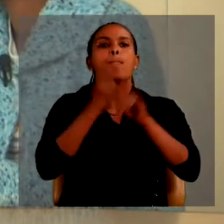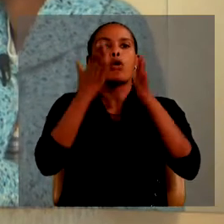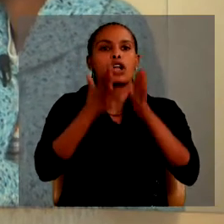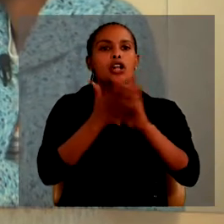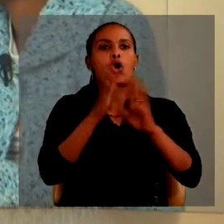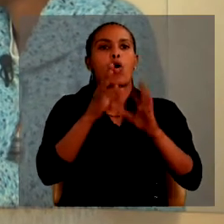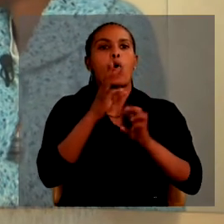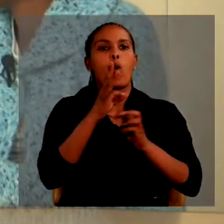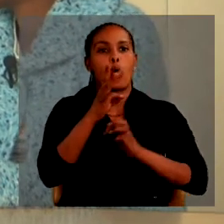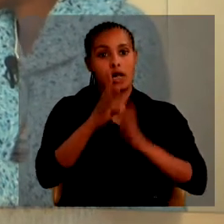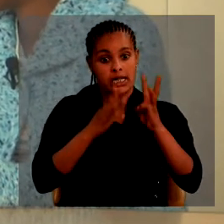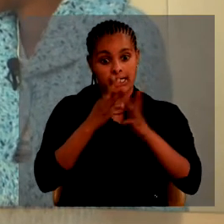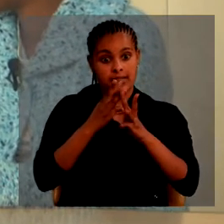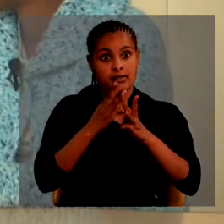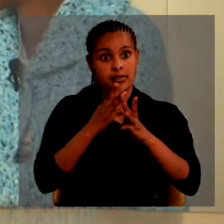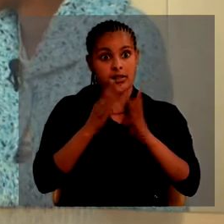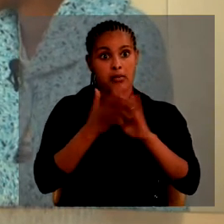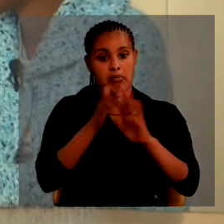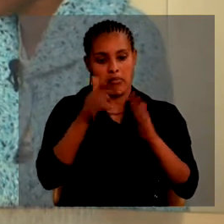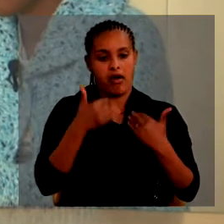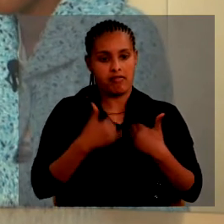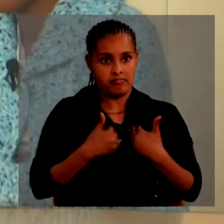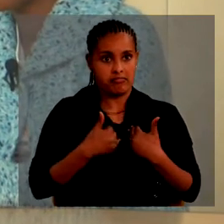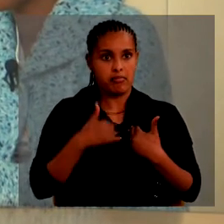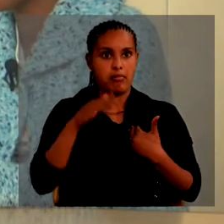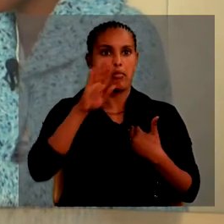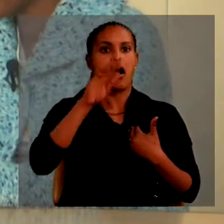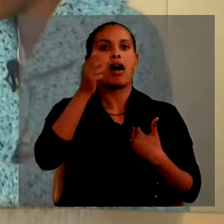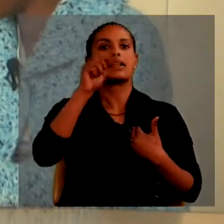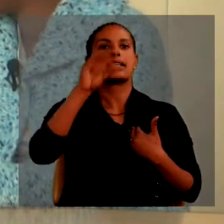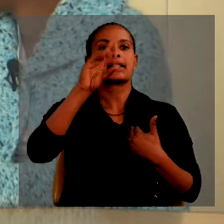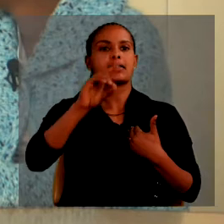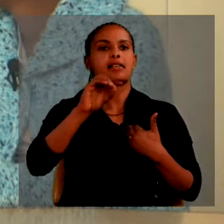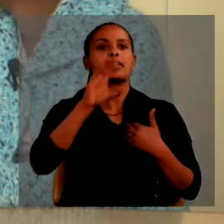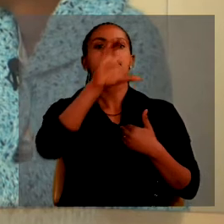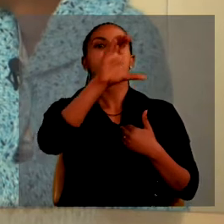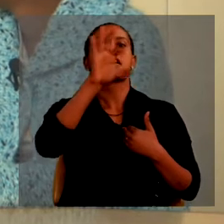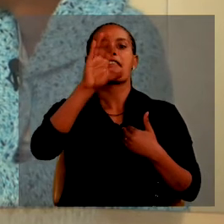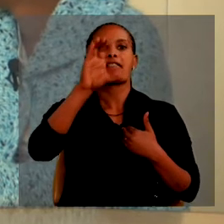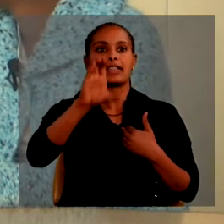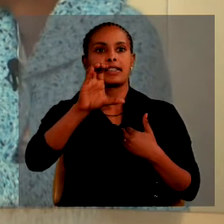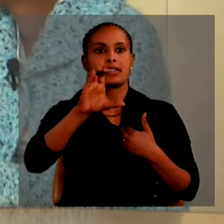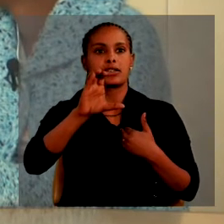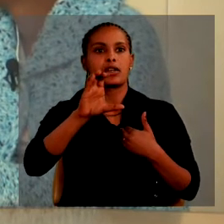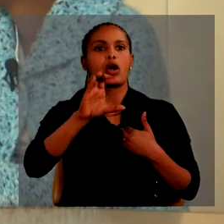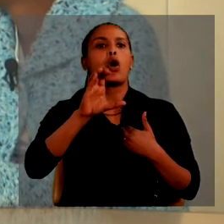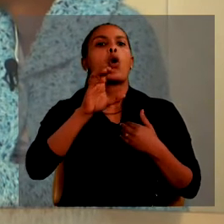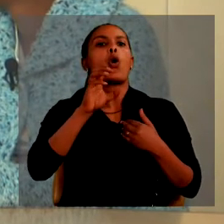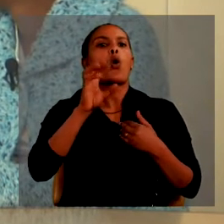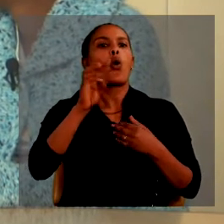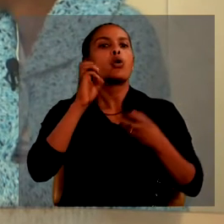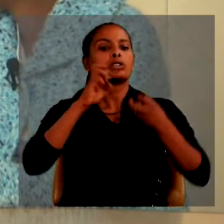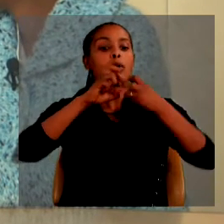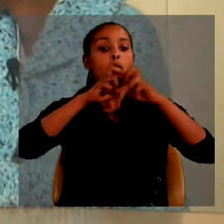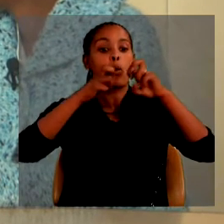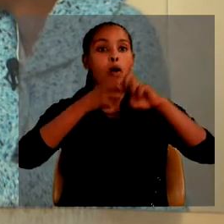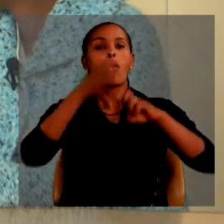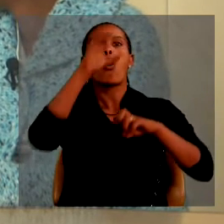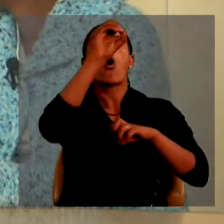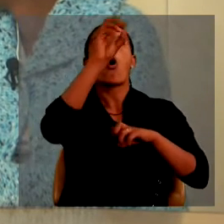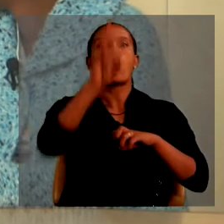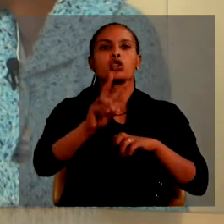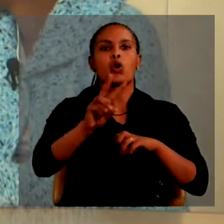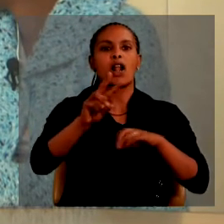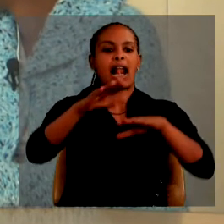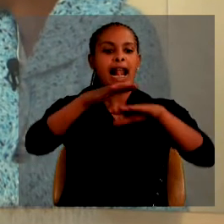they're banned. So CFC was the problem for the ozone layer,